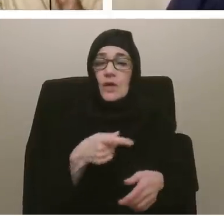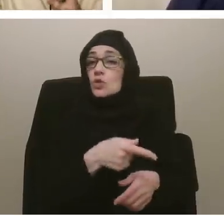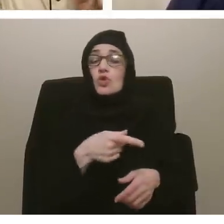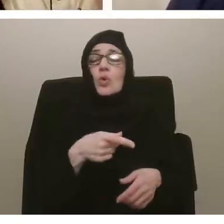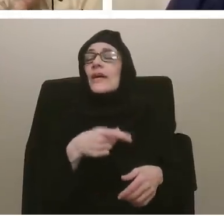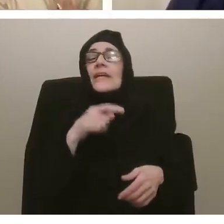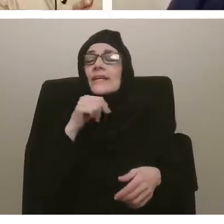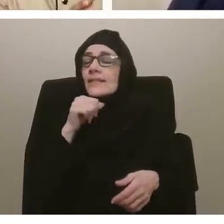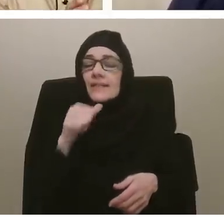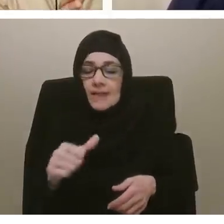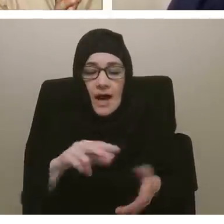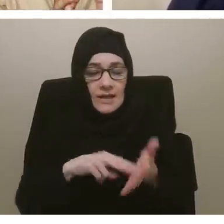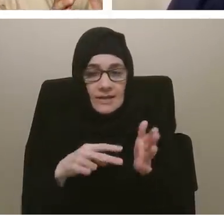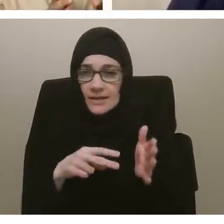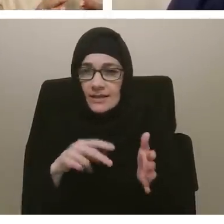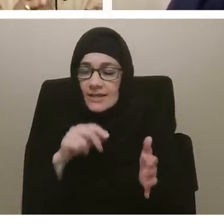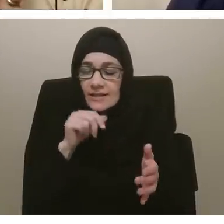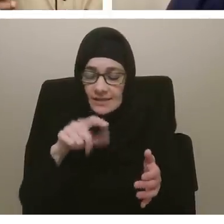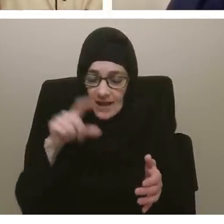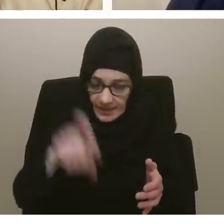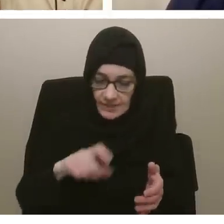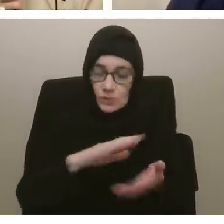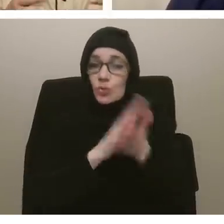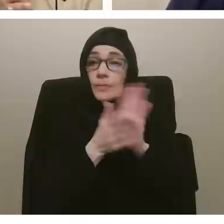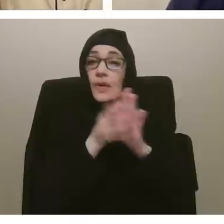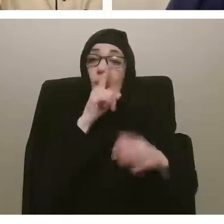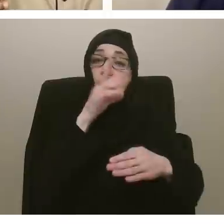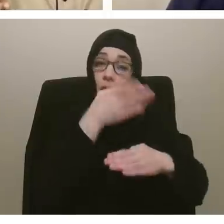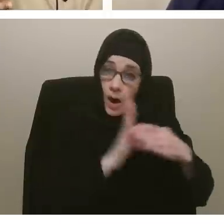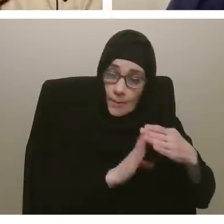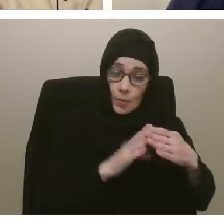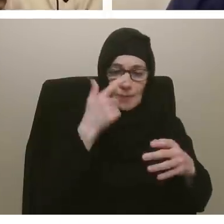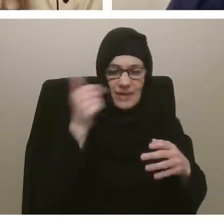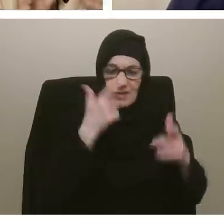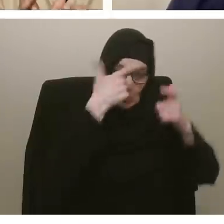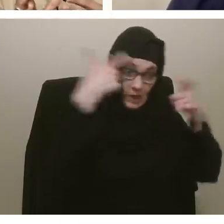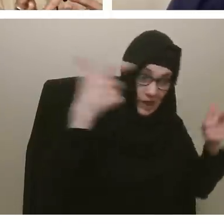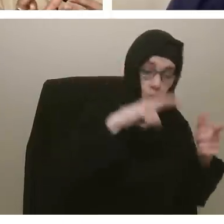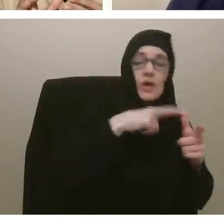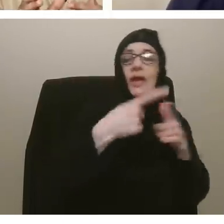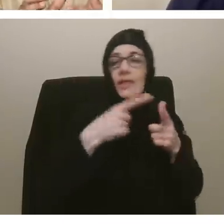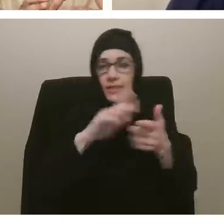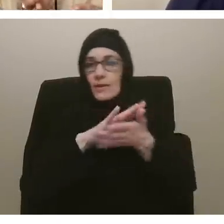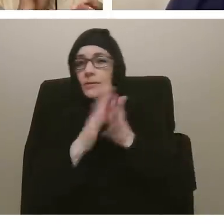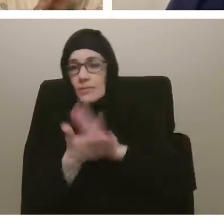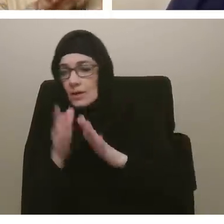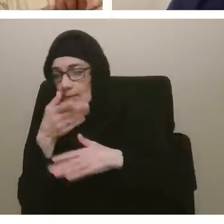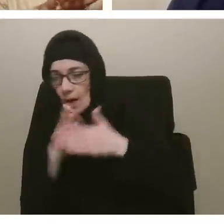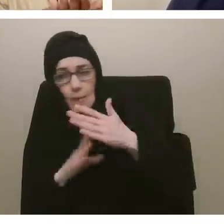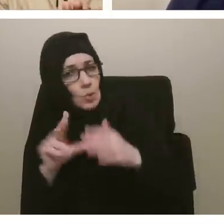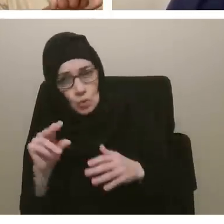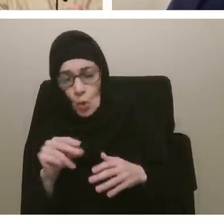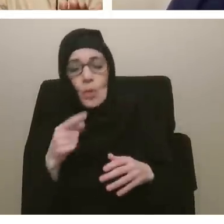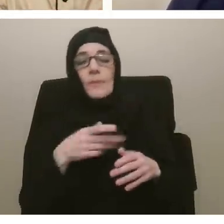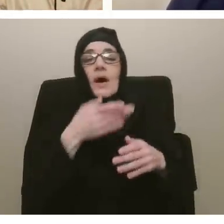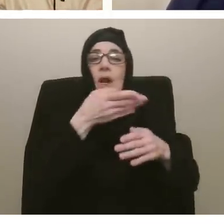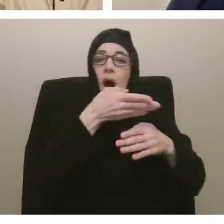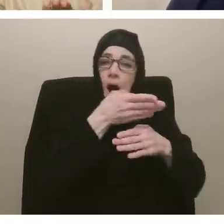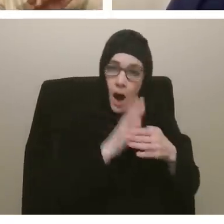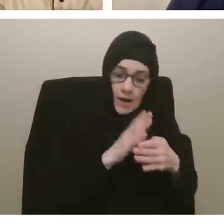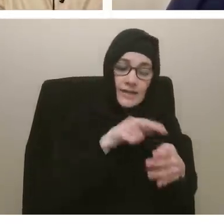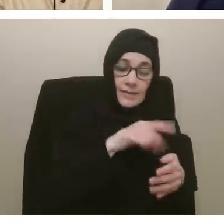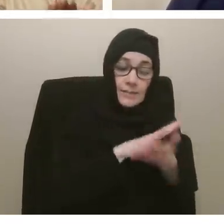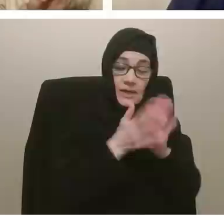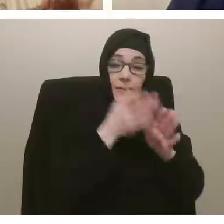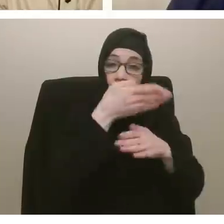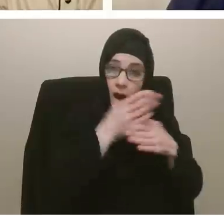sense of like an arrogant person being humbled, but to be open to the full capacity to receive revelation. And so the one word that really shows